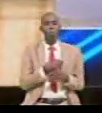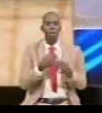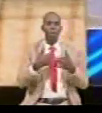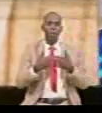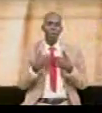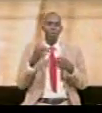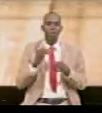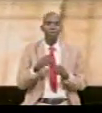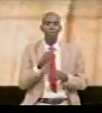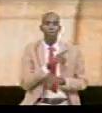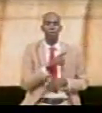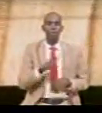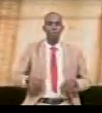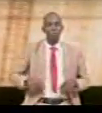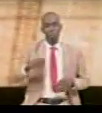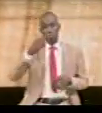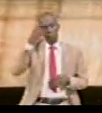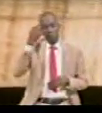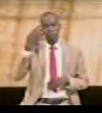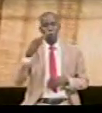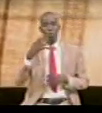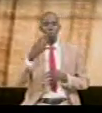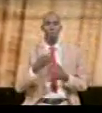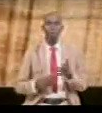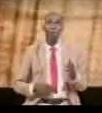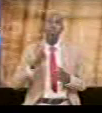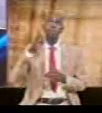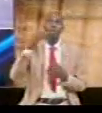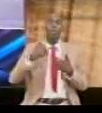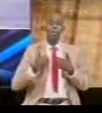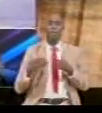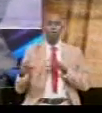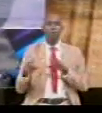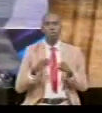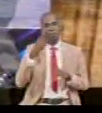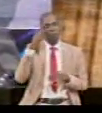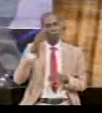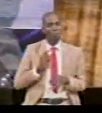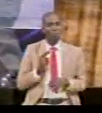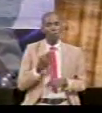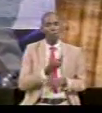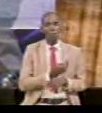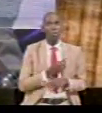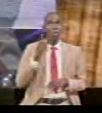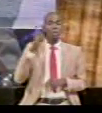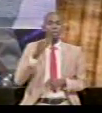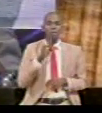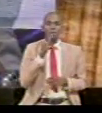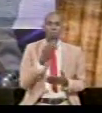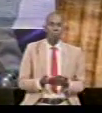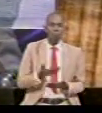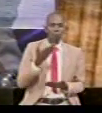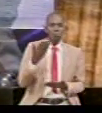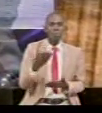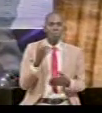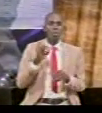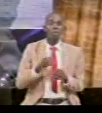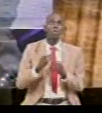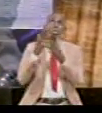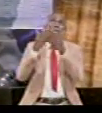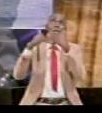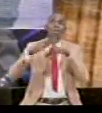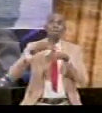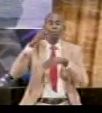Lord, because of what He has done for us, He's purchased a place in heaven for us, and